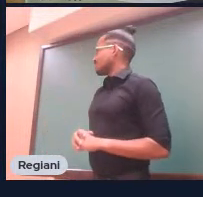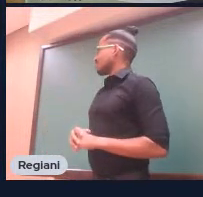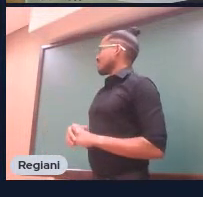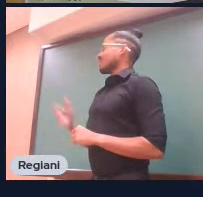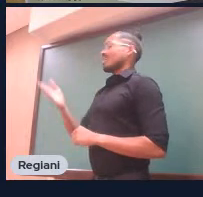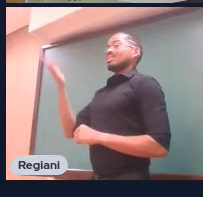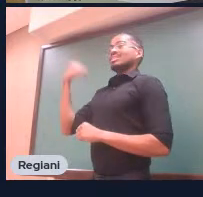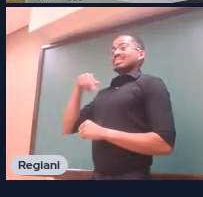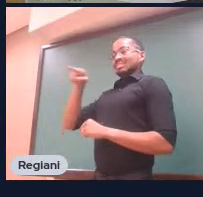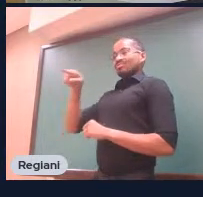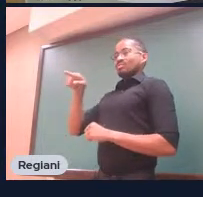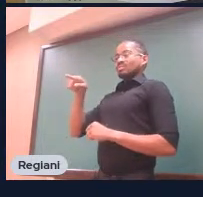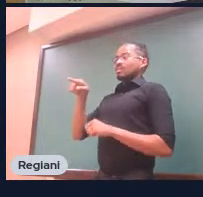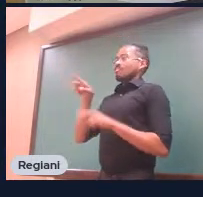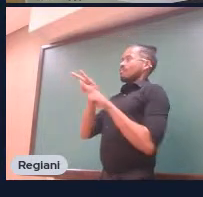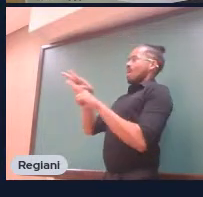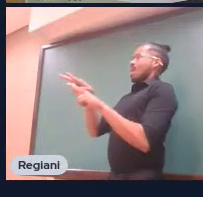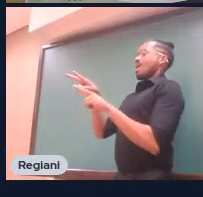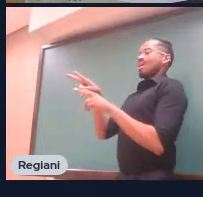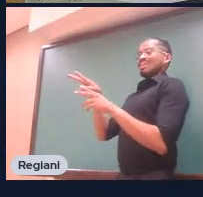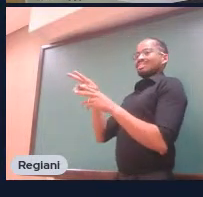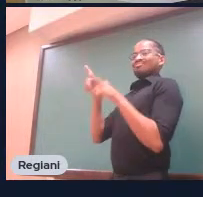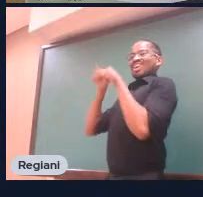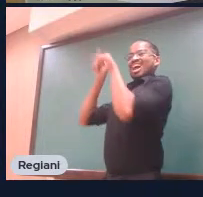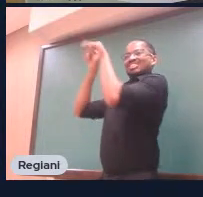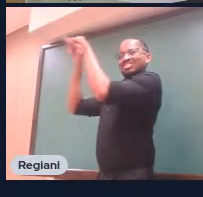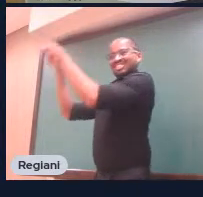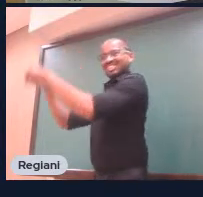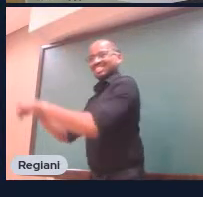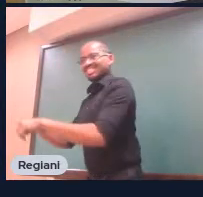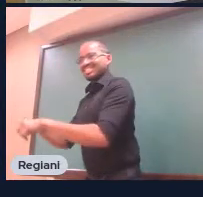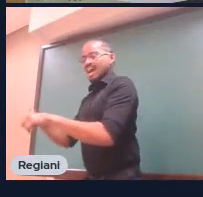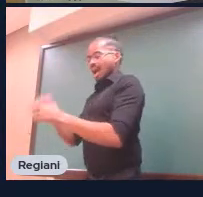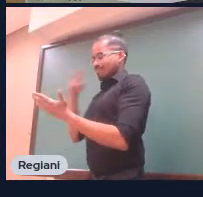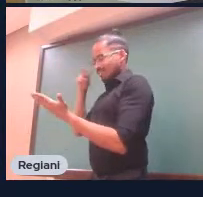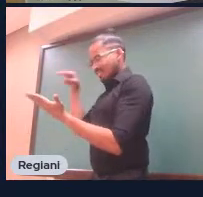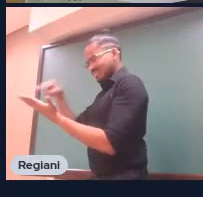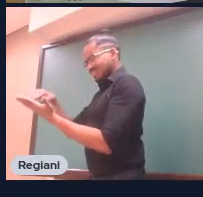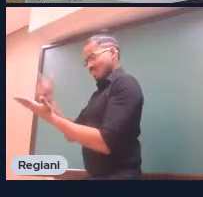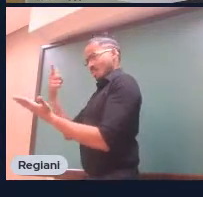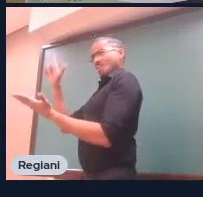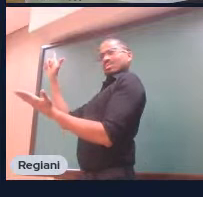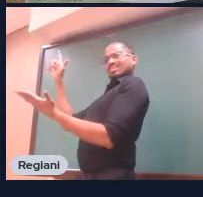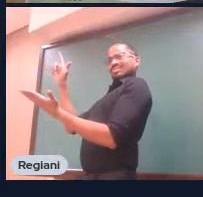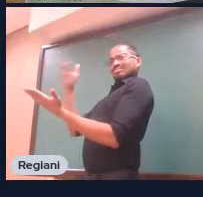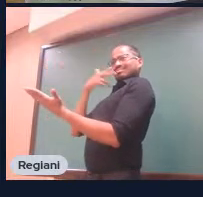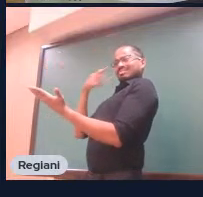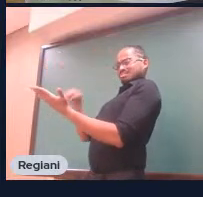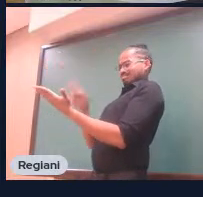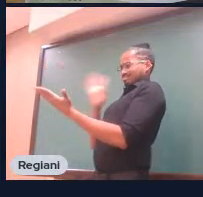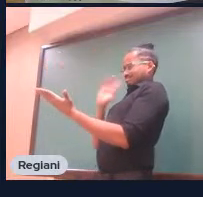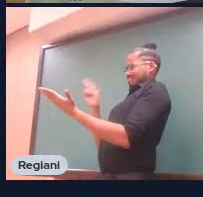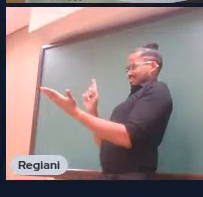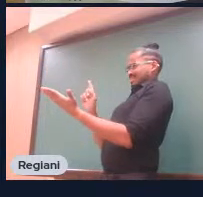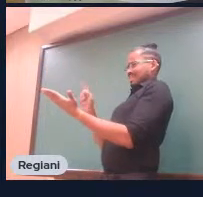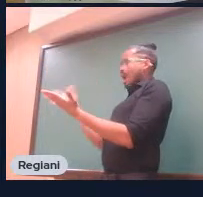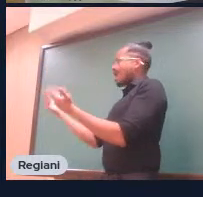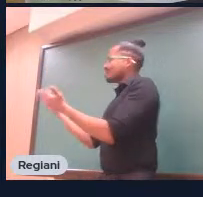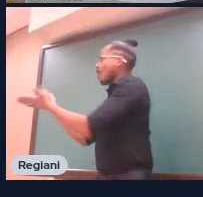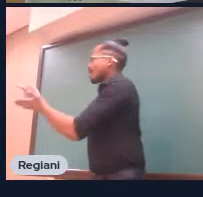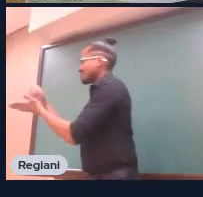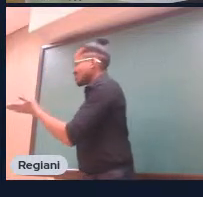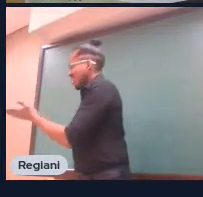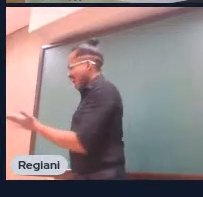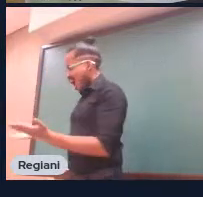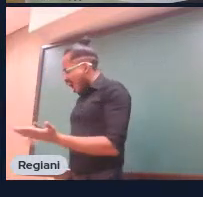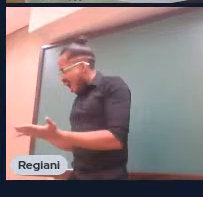you're in China, you see a Mandarin menu, you can't read the script, just point your phone towards it, read it in Amharic,